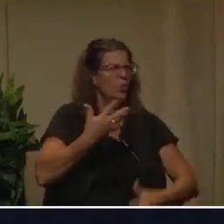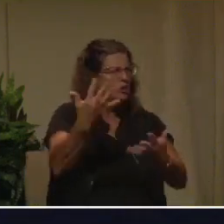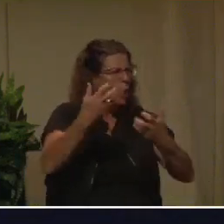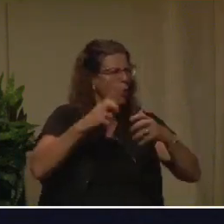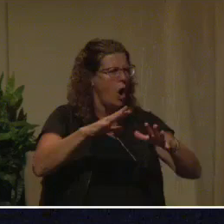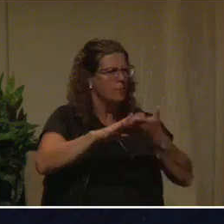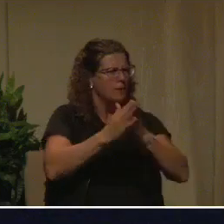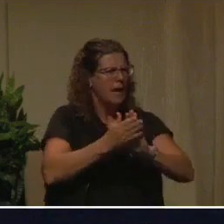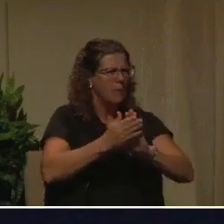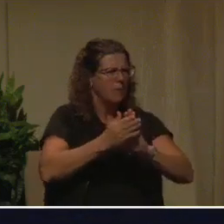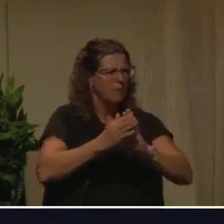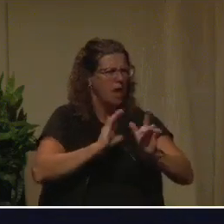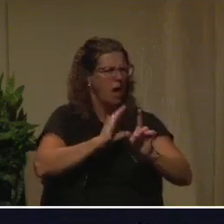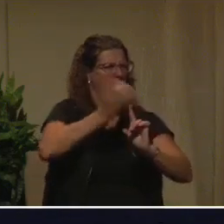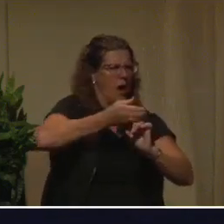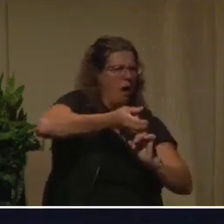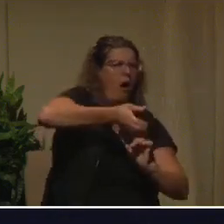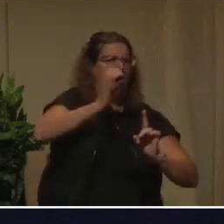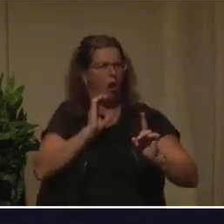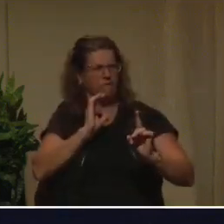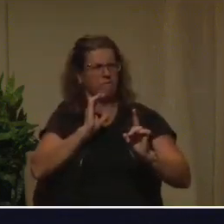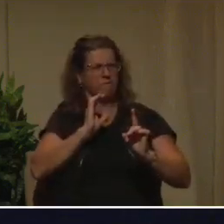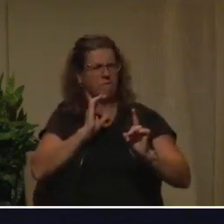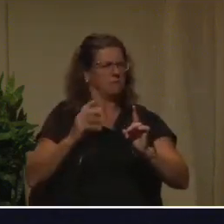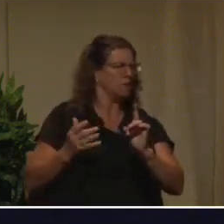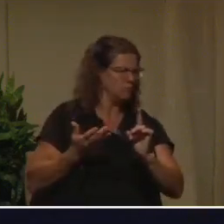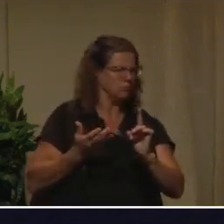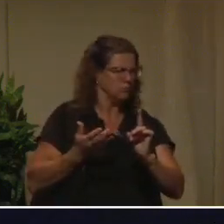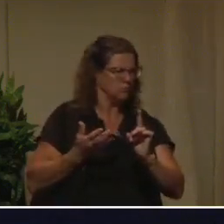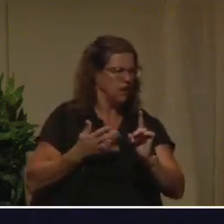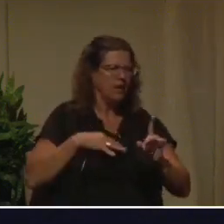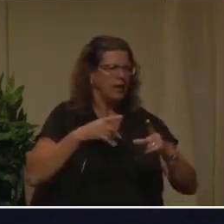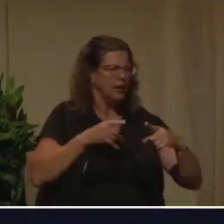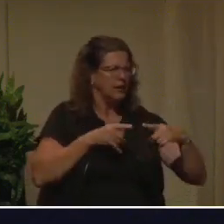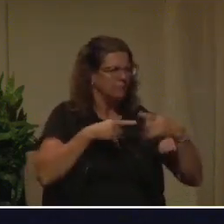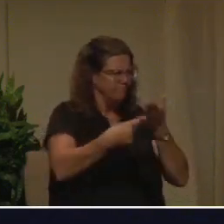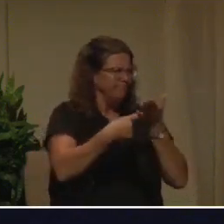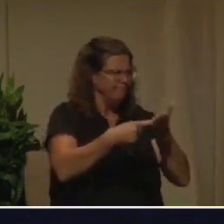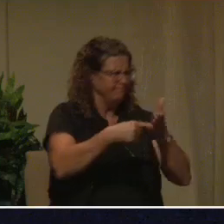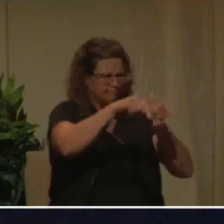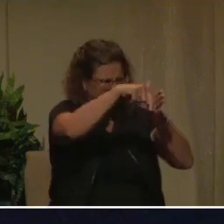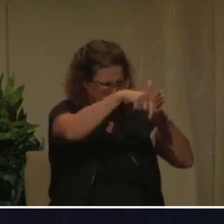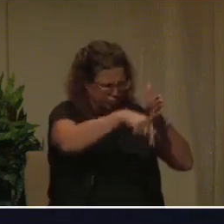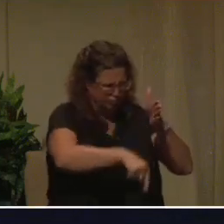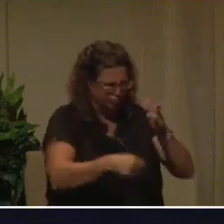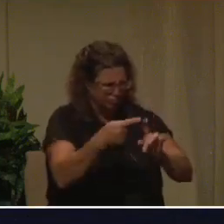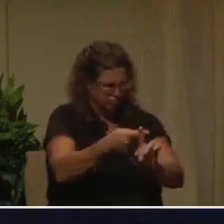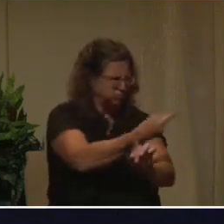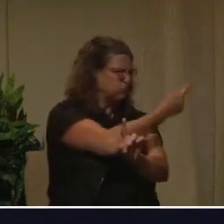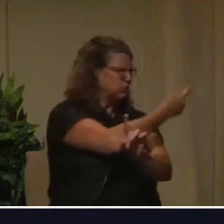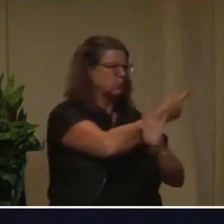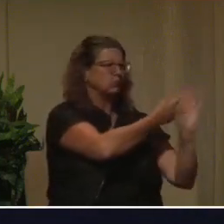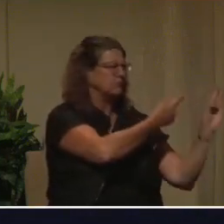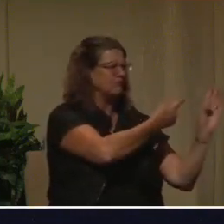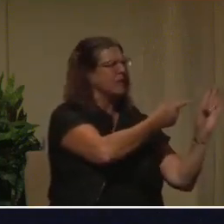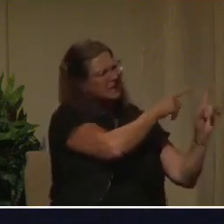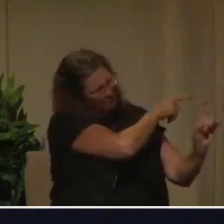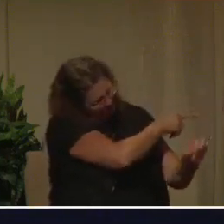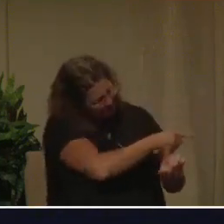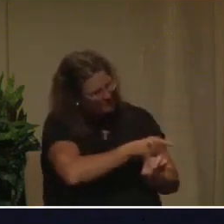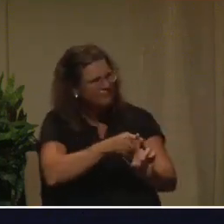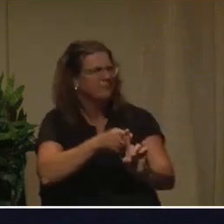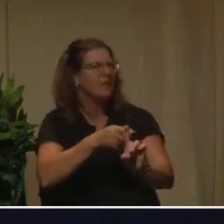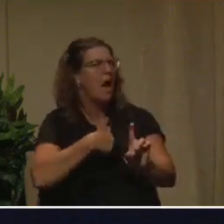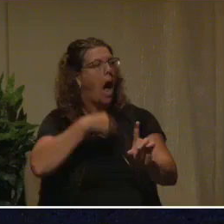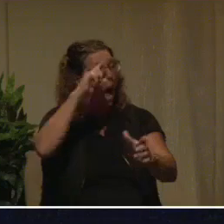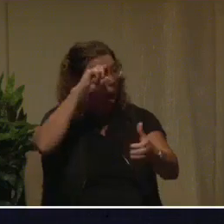cut through. It's a long discussion, and I don't think it substantially changes the point, so I'm just going to tell you what I've come